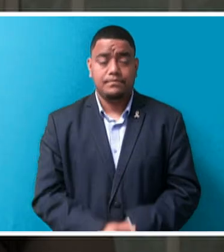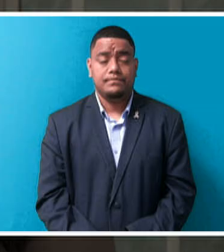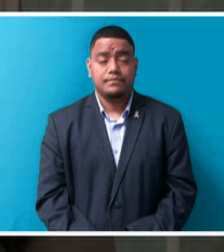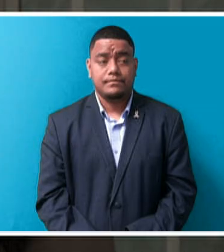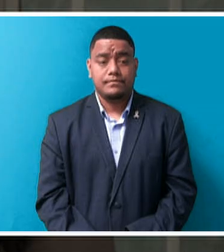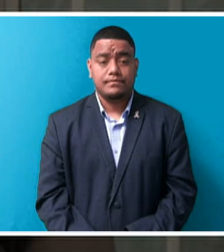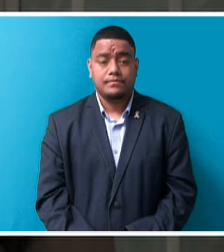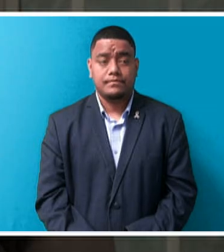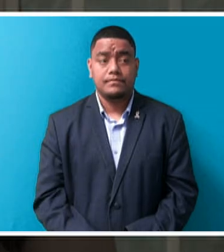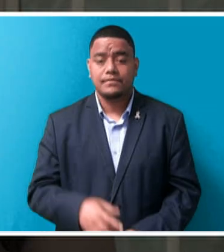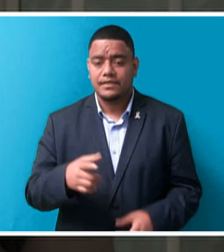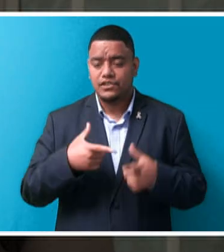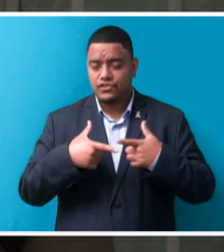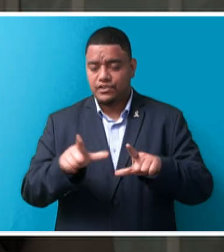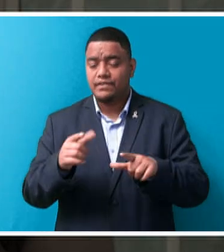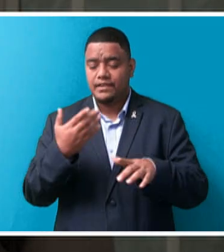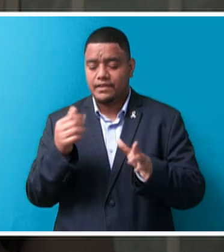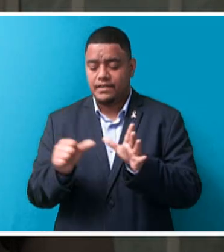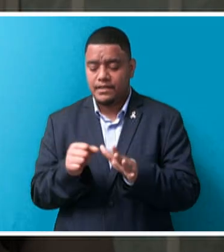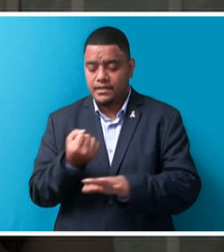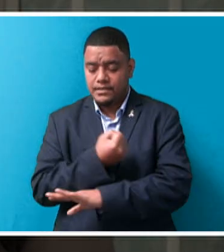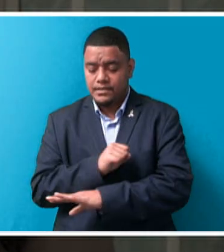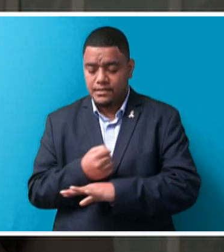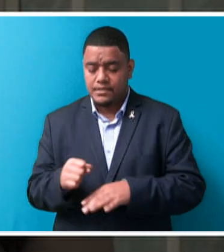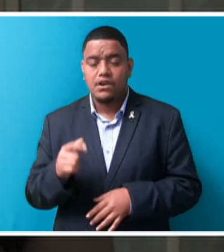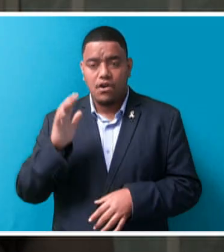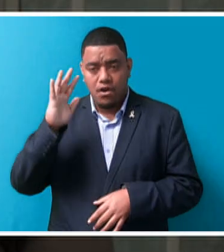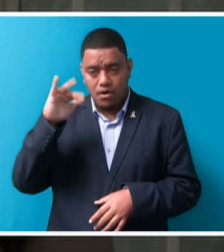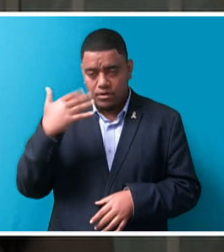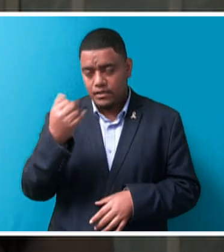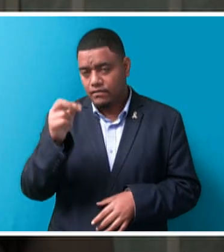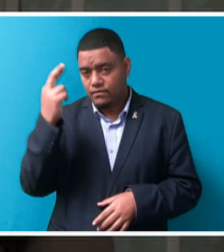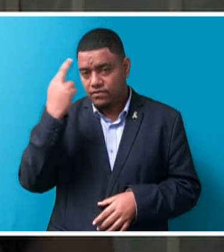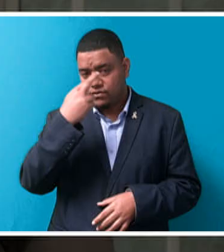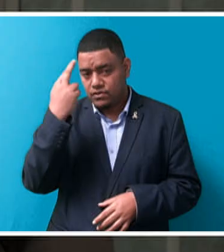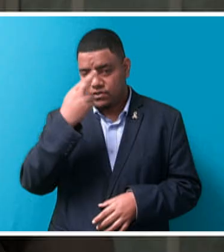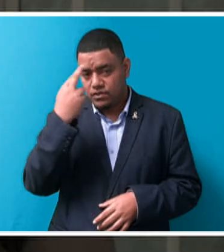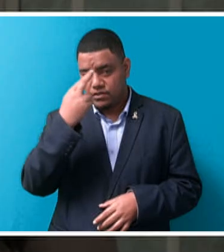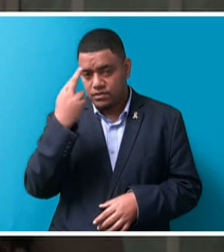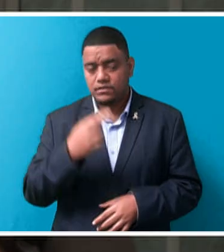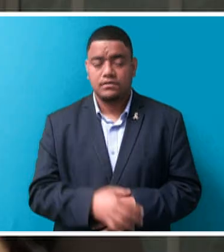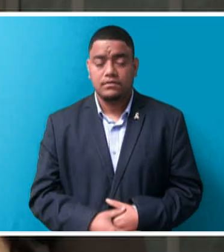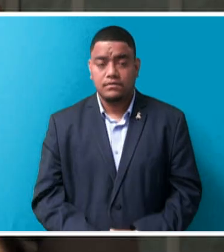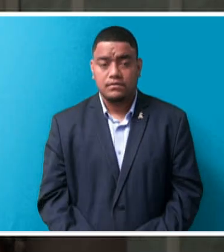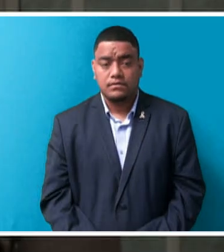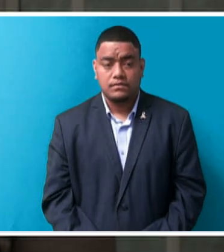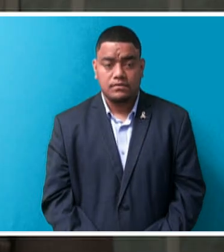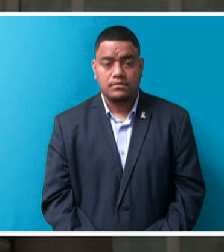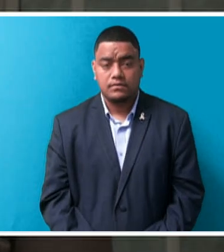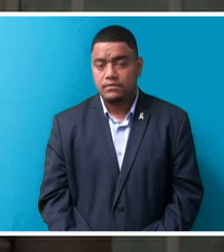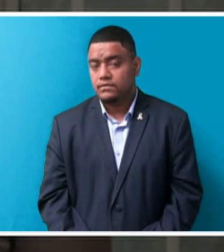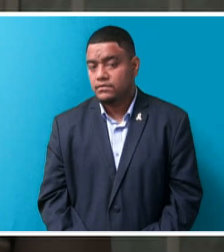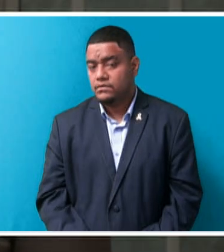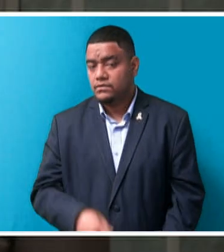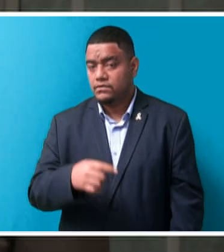travelling out at sea, in that there's always the risk. There's always the risk. You